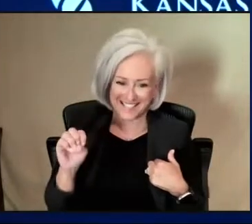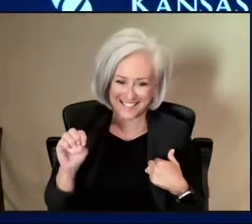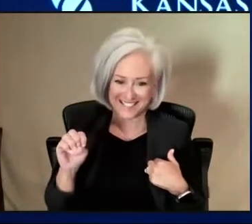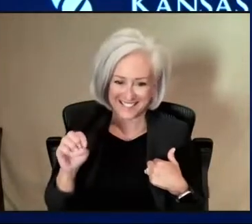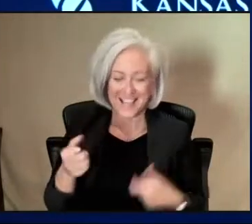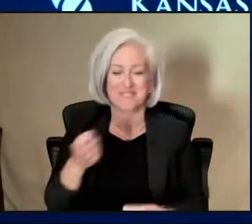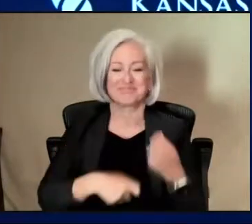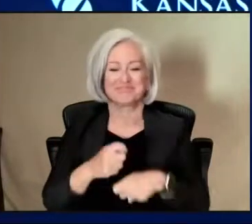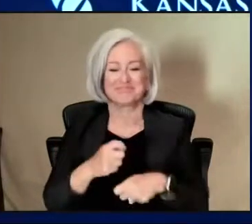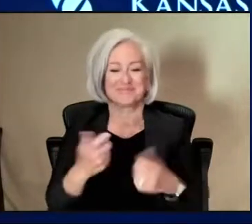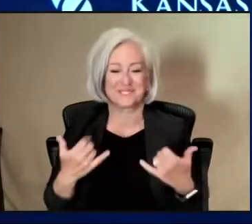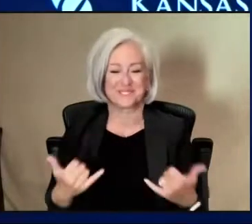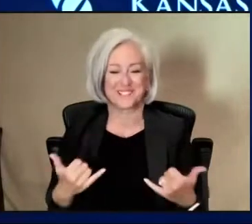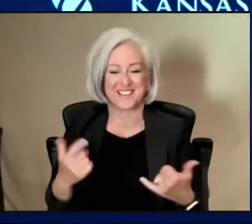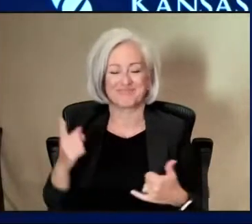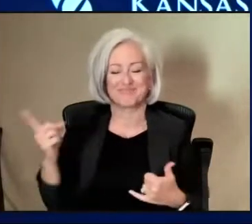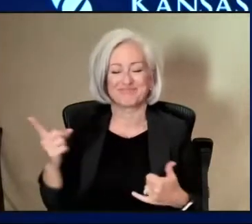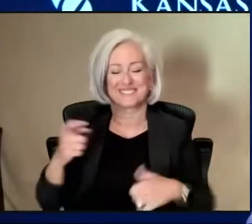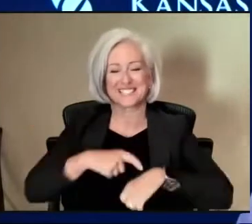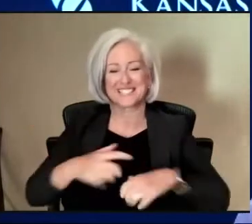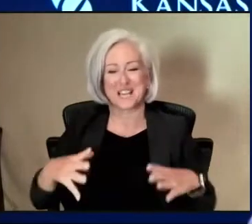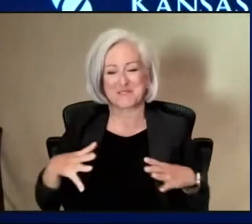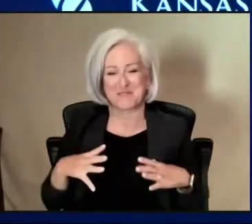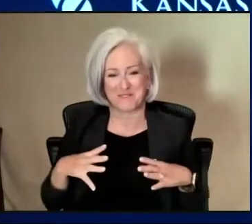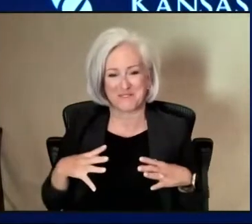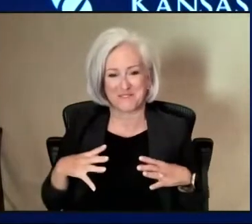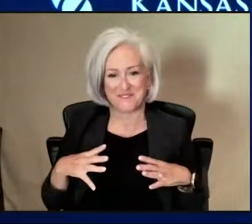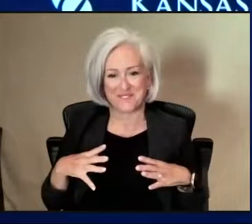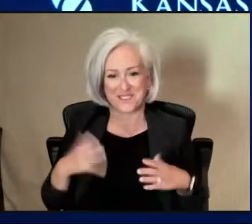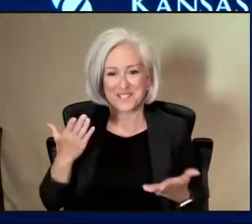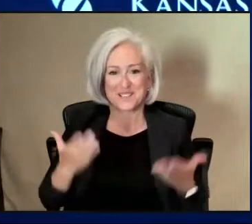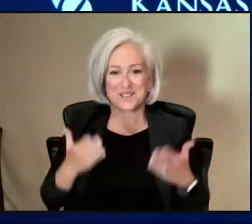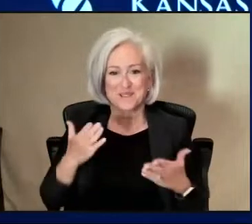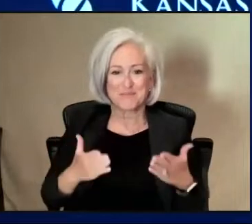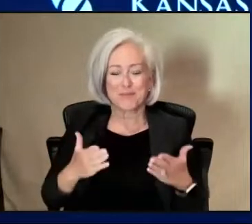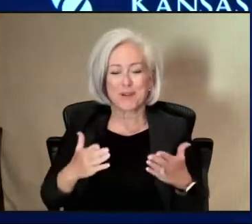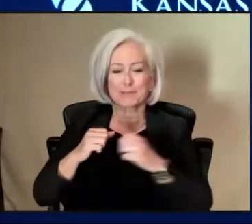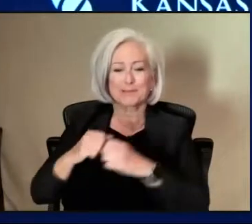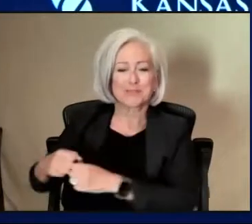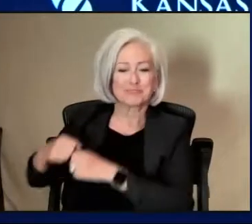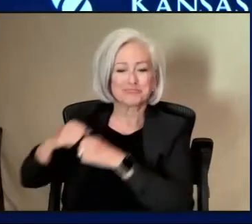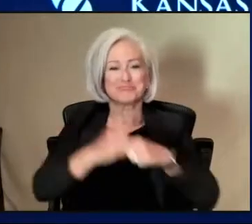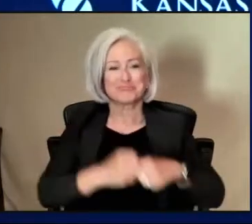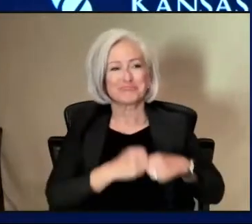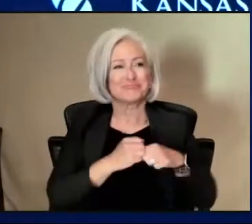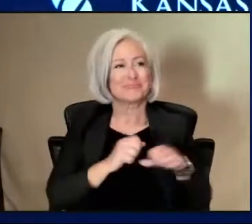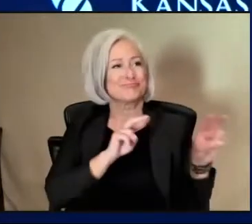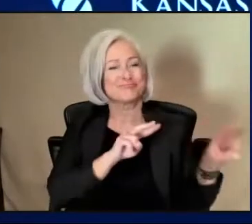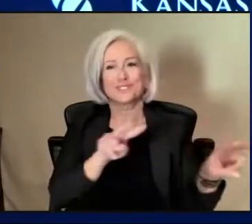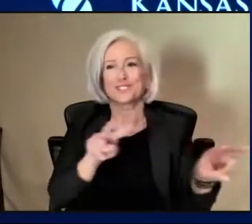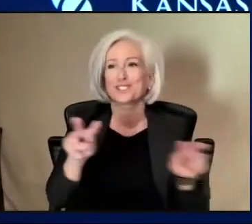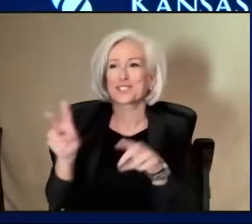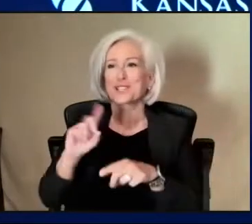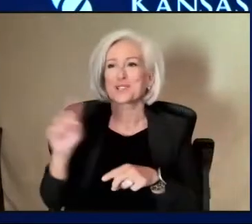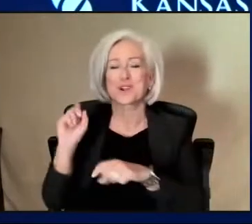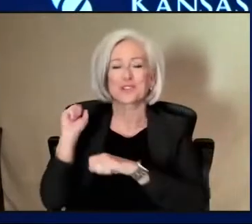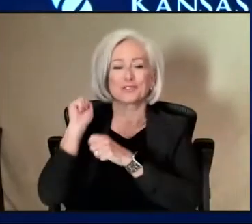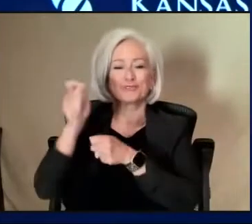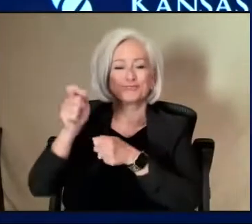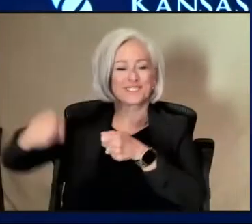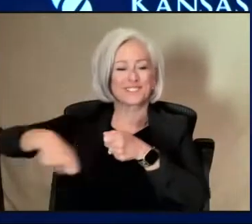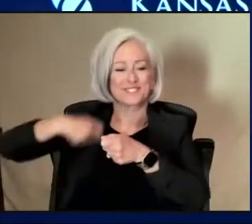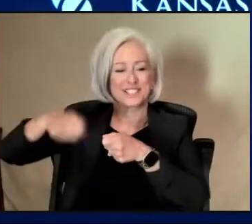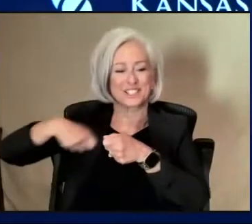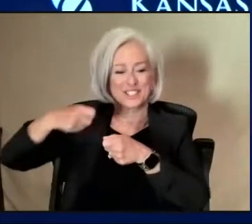some well-deserved time off, probably going around that corner on a canoe, looking at the next spot to go fishing. I want